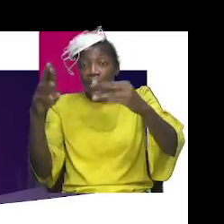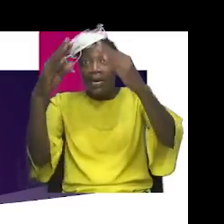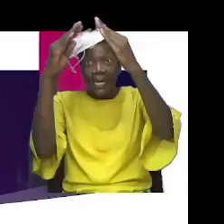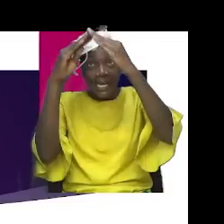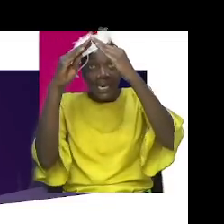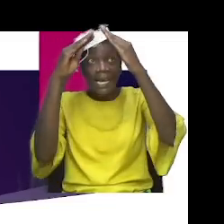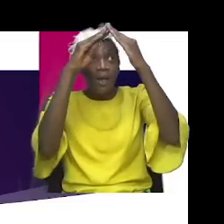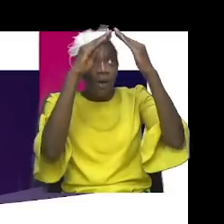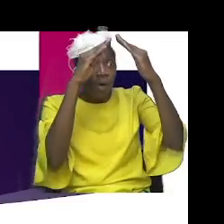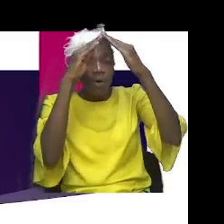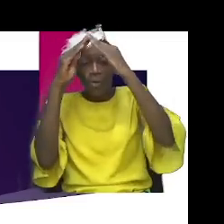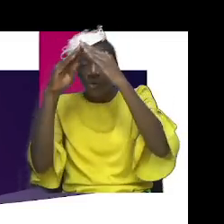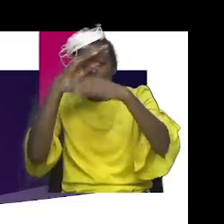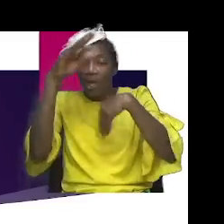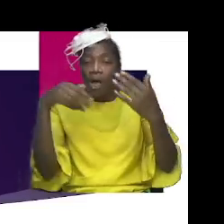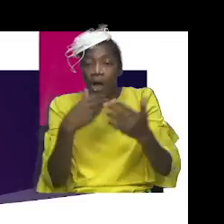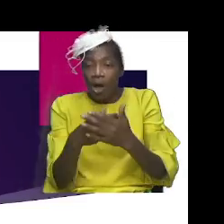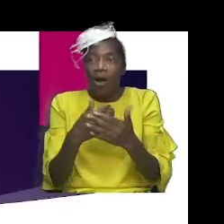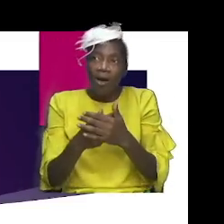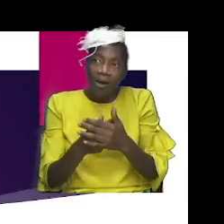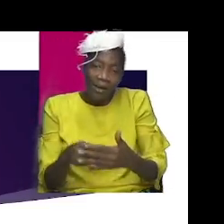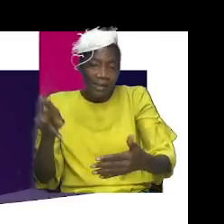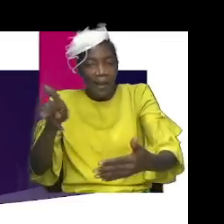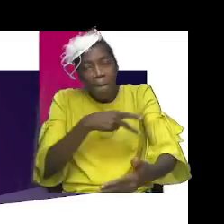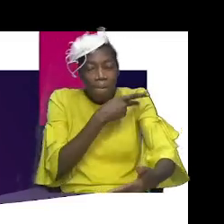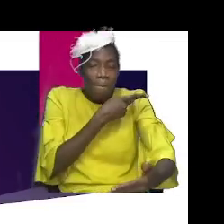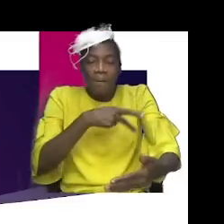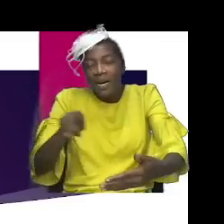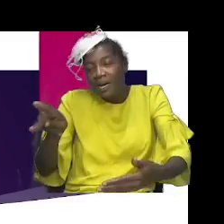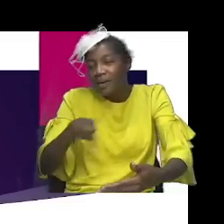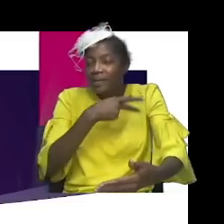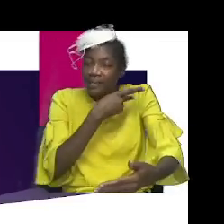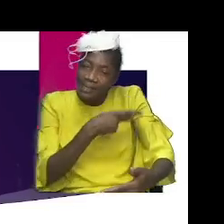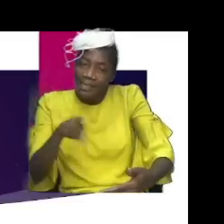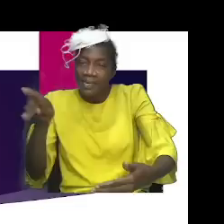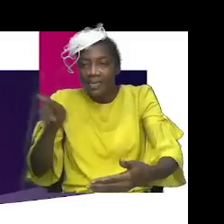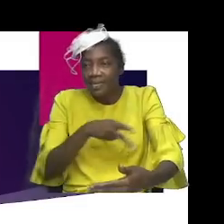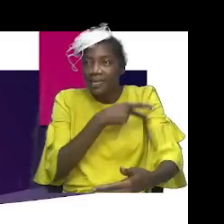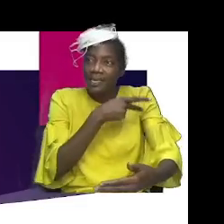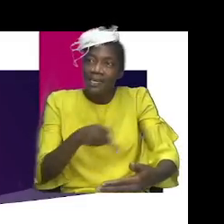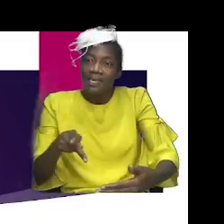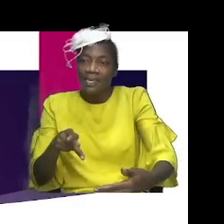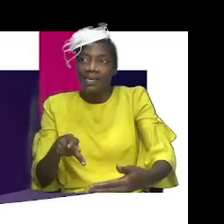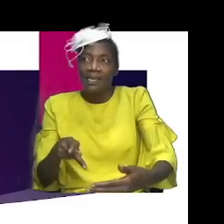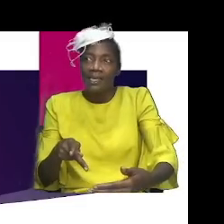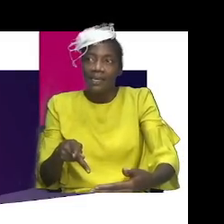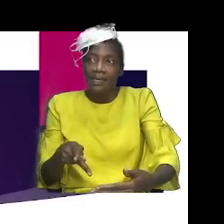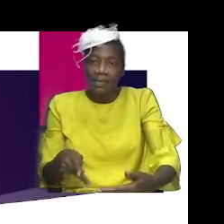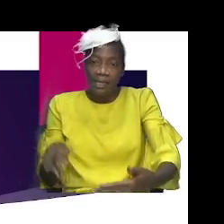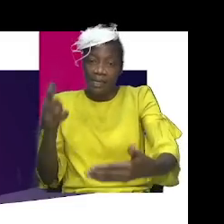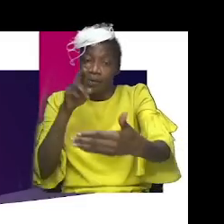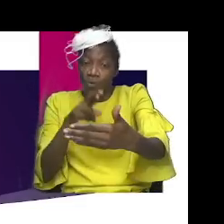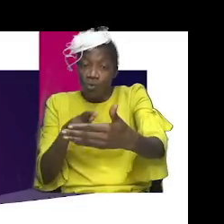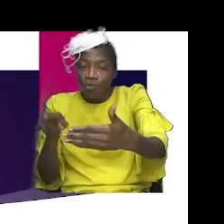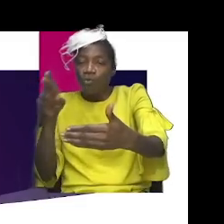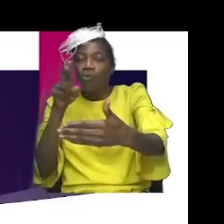the fandangles were going on and the men were there doing their thing, it was being